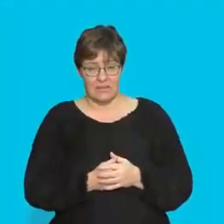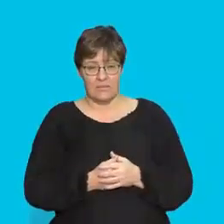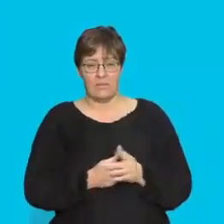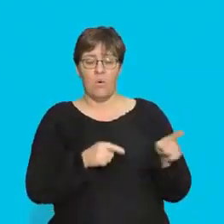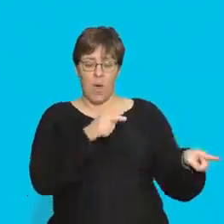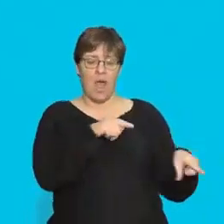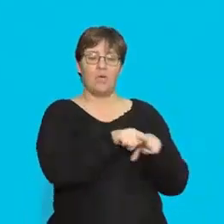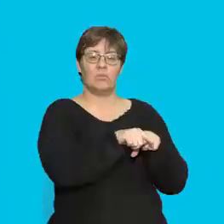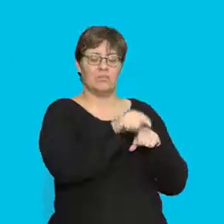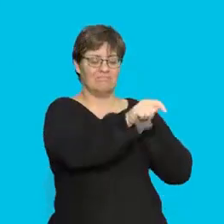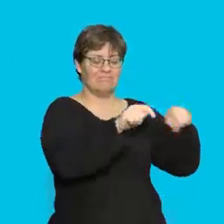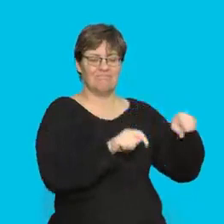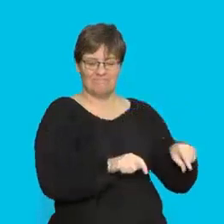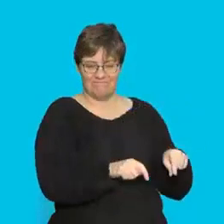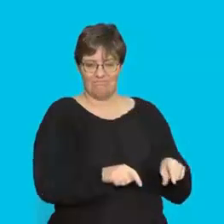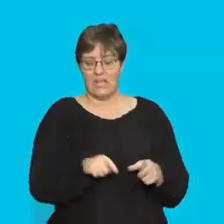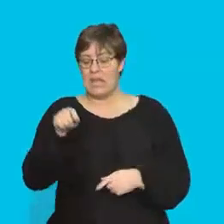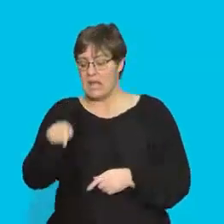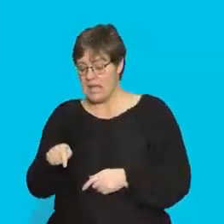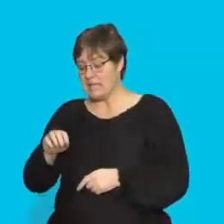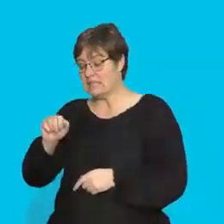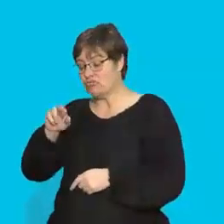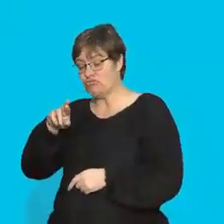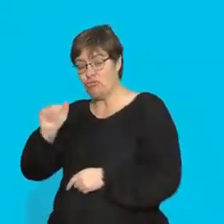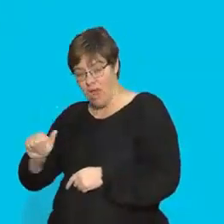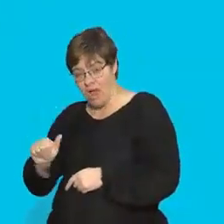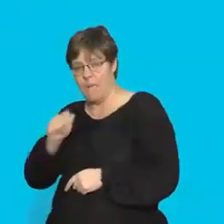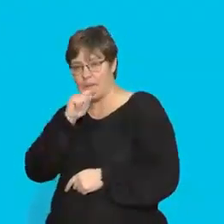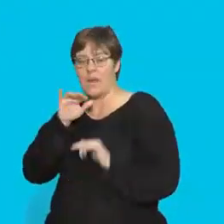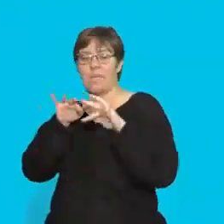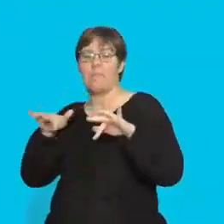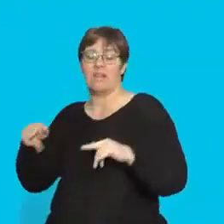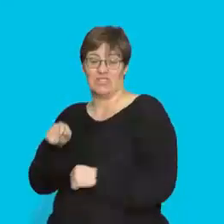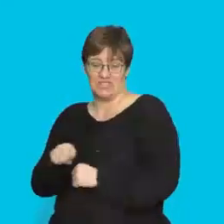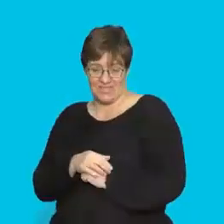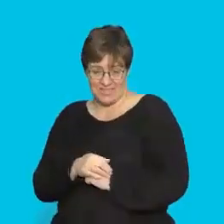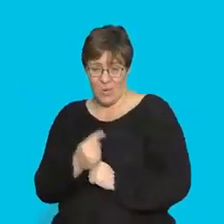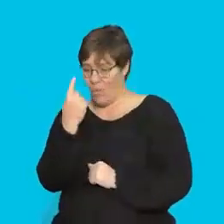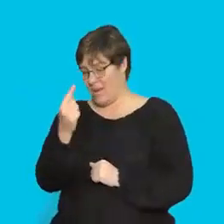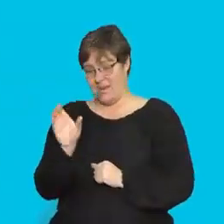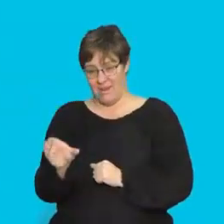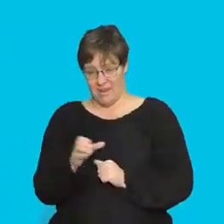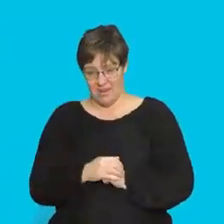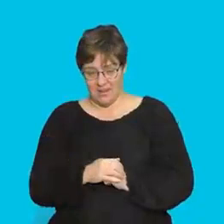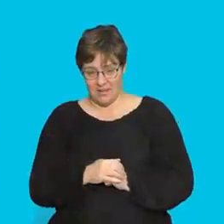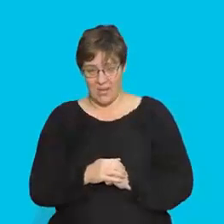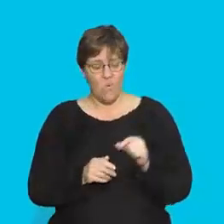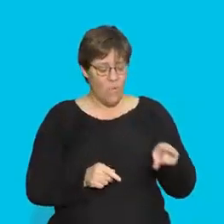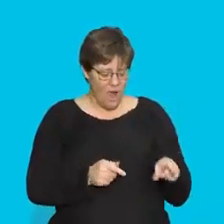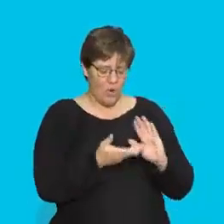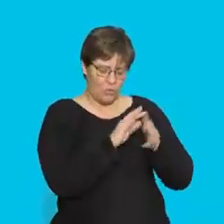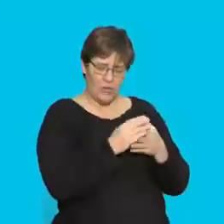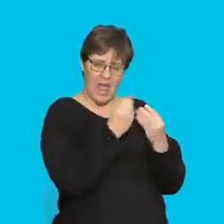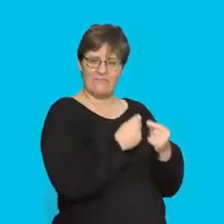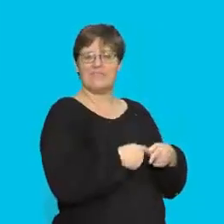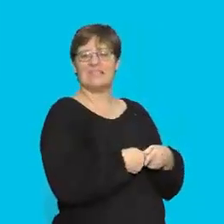competition, we're talking about competition in the community as a whole, because we've got to have at